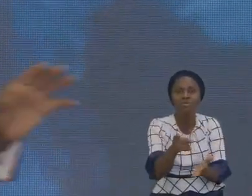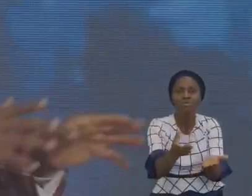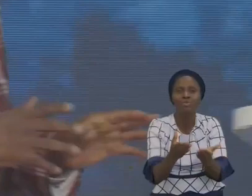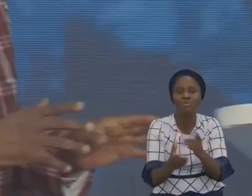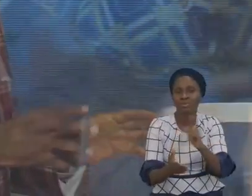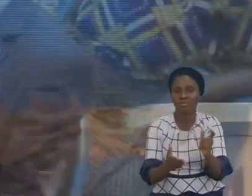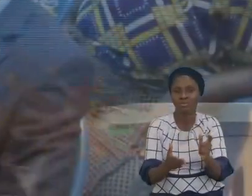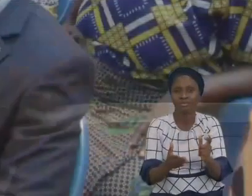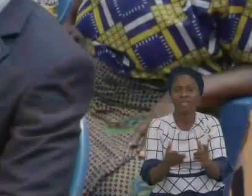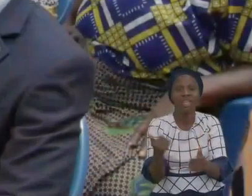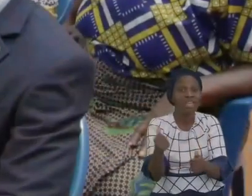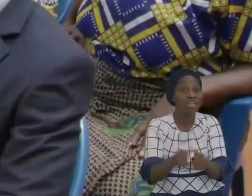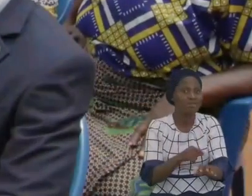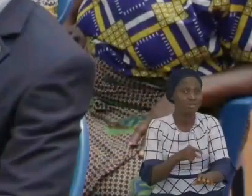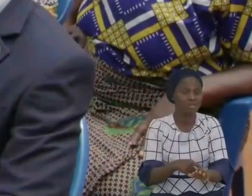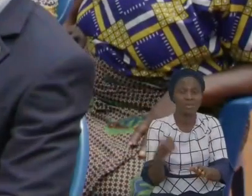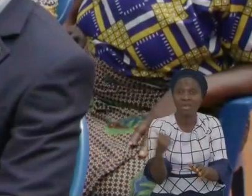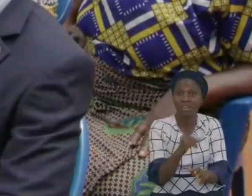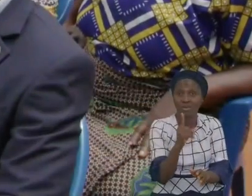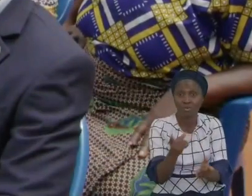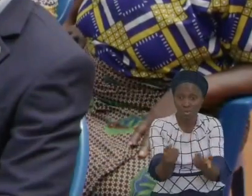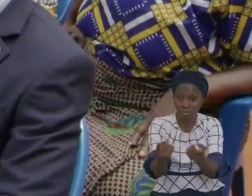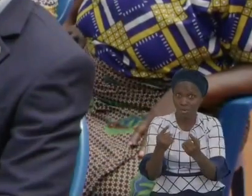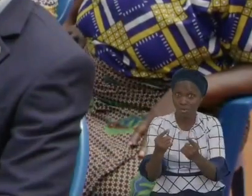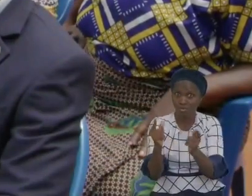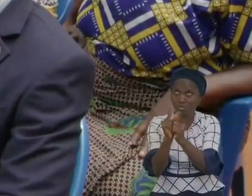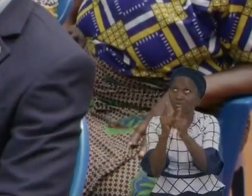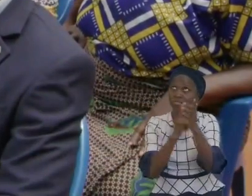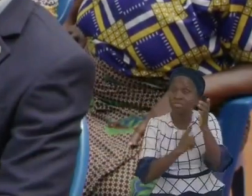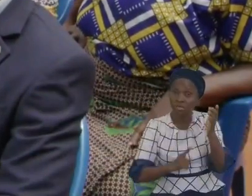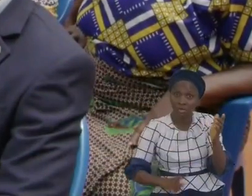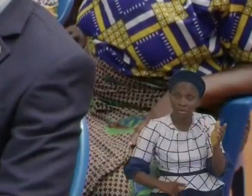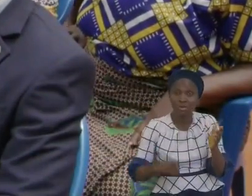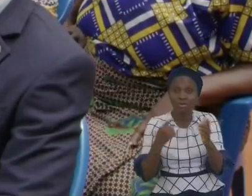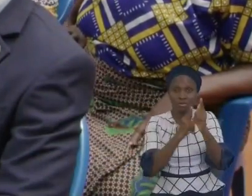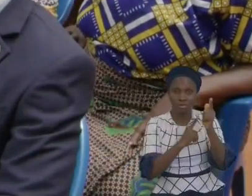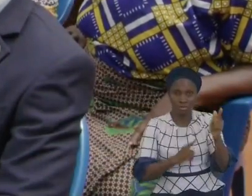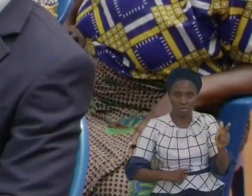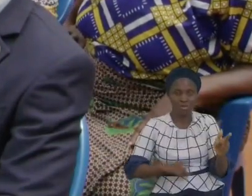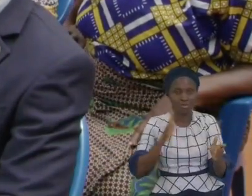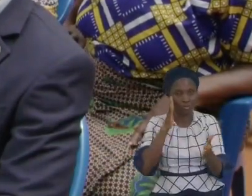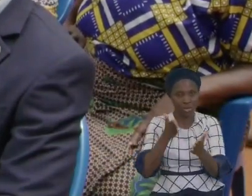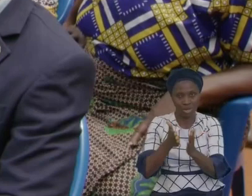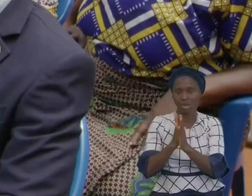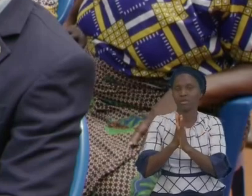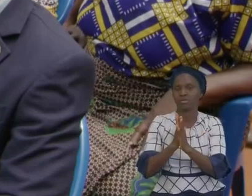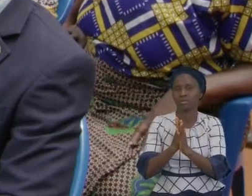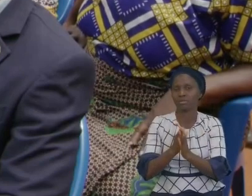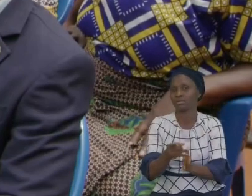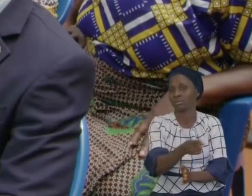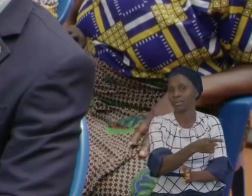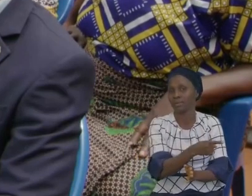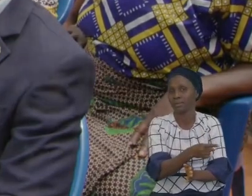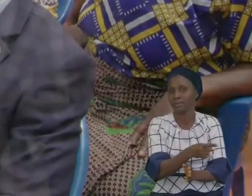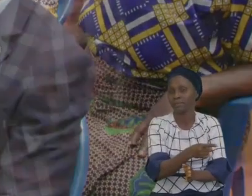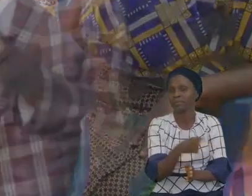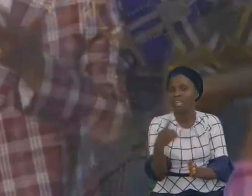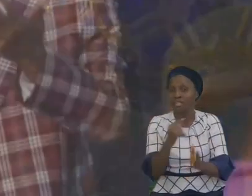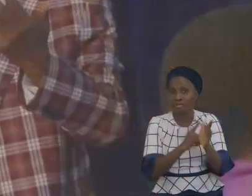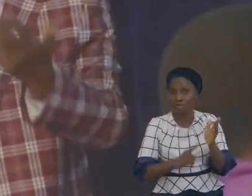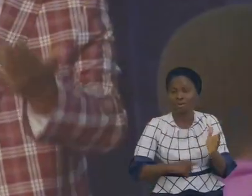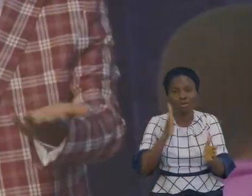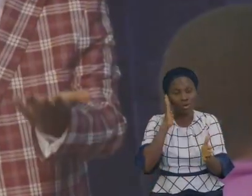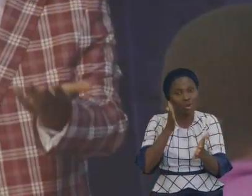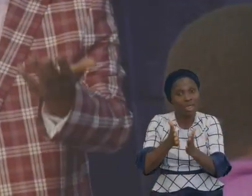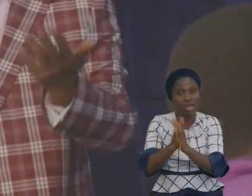the Lord will ask them. The Lord will ask him or her, what do